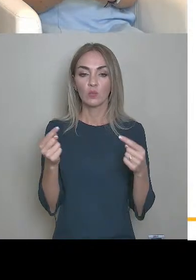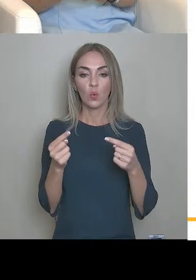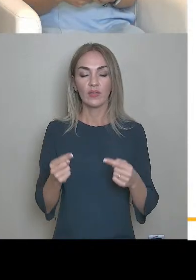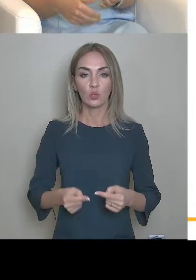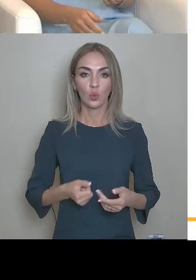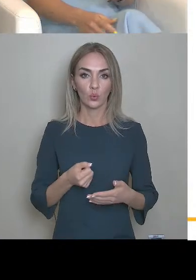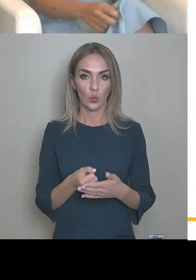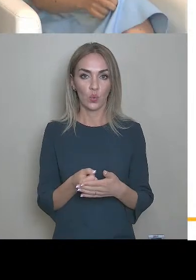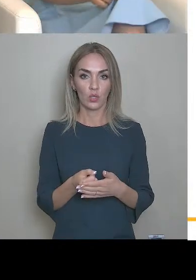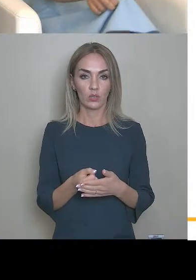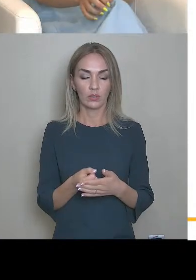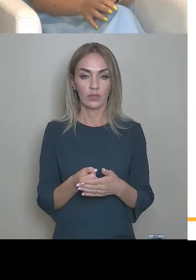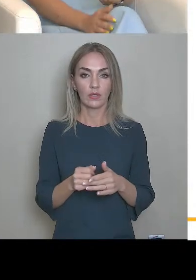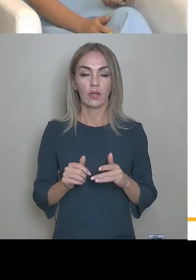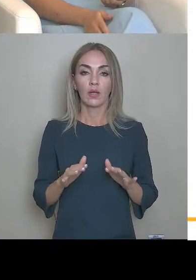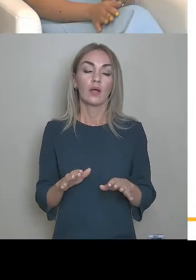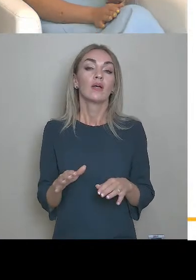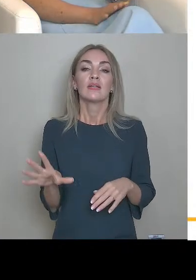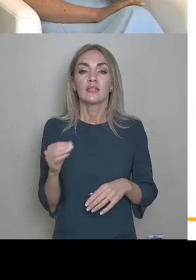this into account